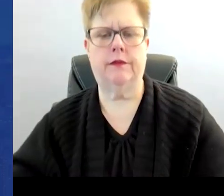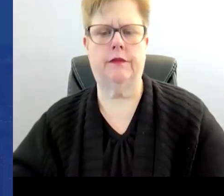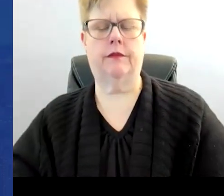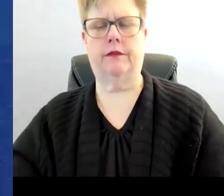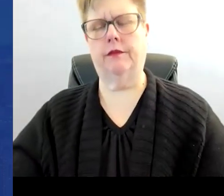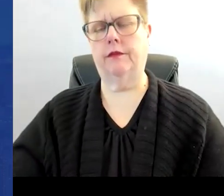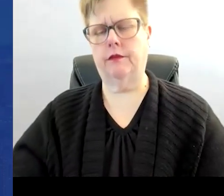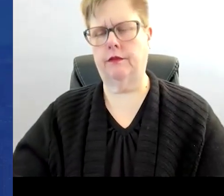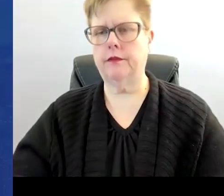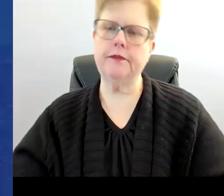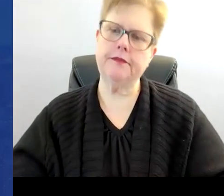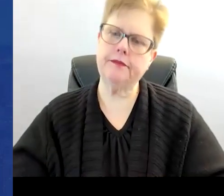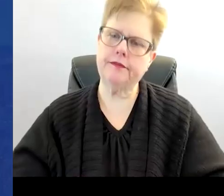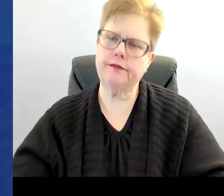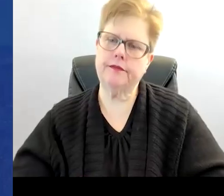Um,